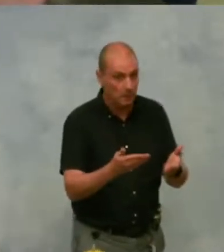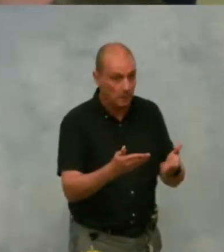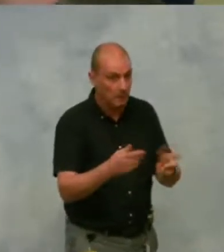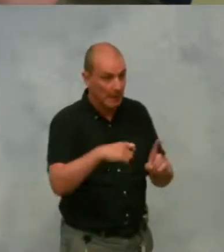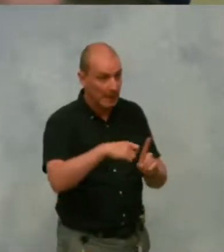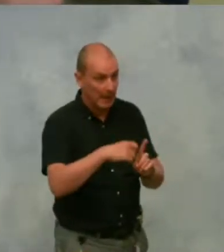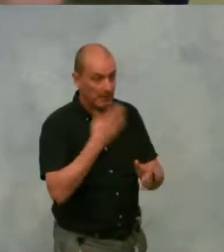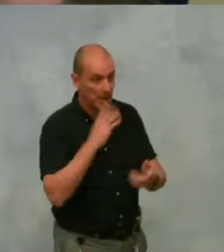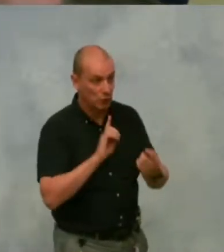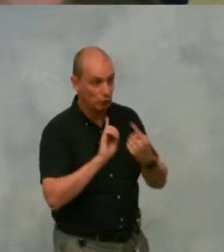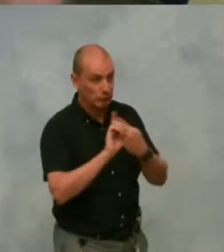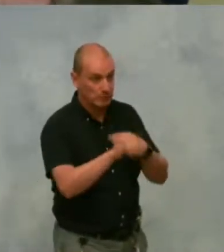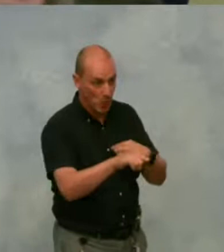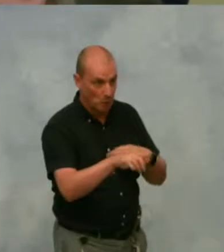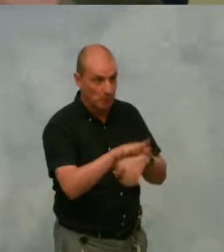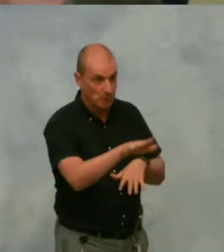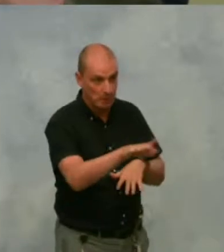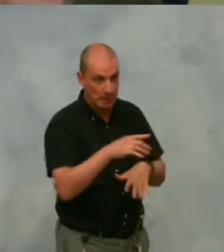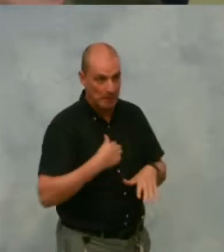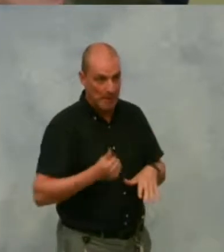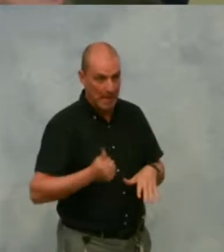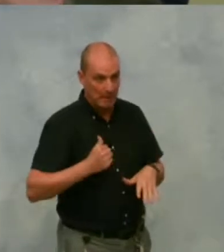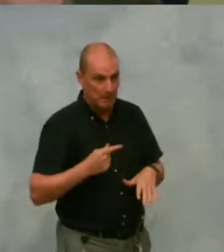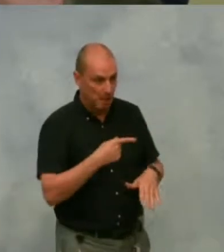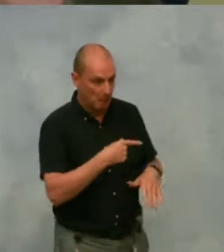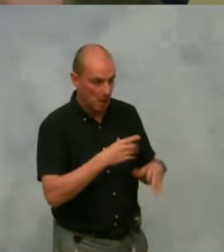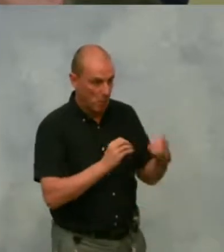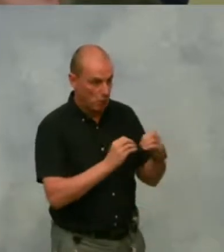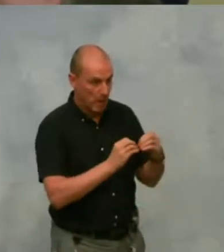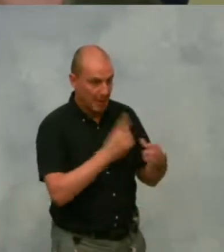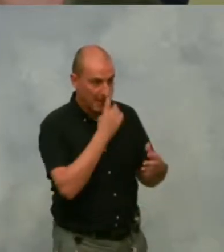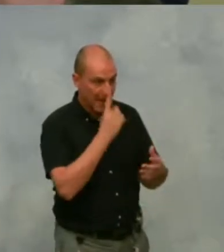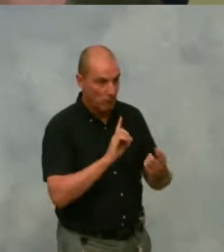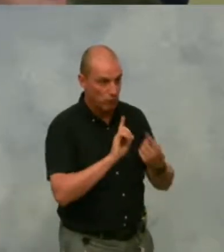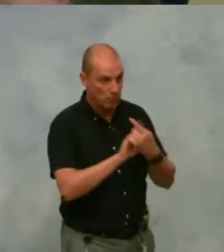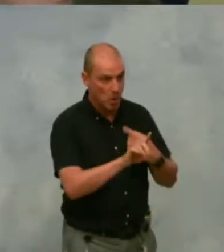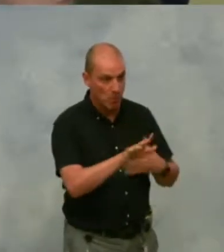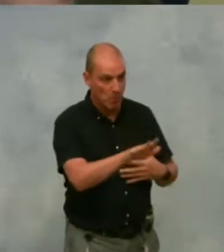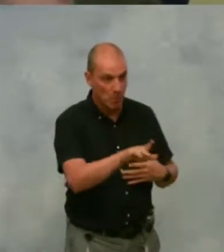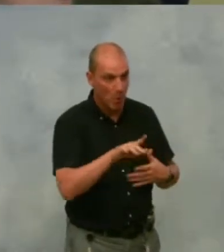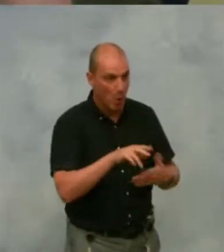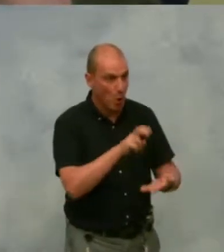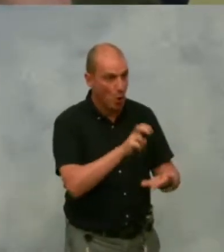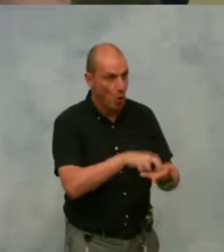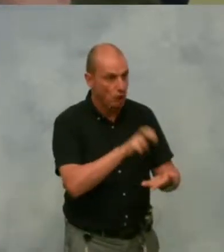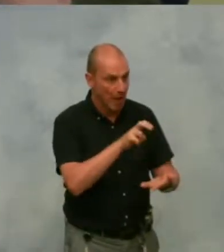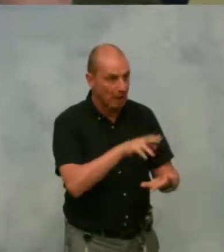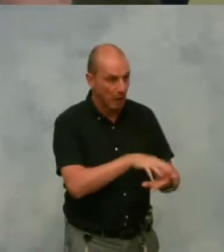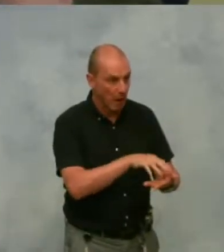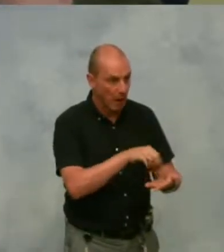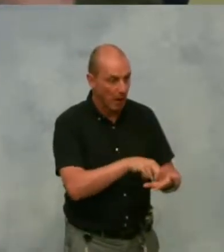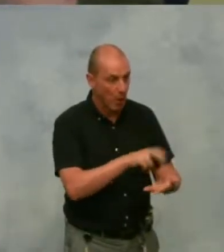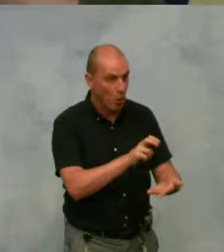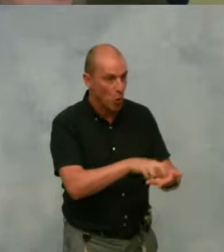Thank you, Chair. I suspect Brian will be better able to answer about contractors. I do know we do use some for some particular projects, but